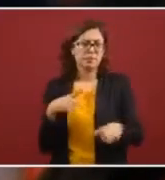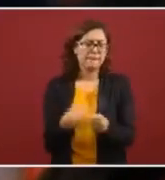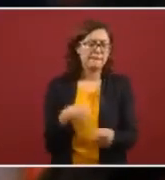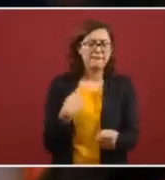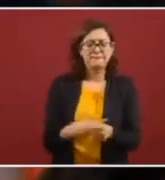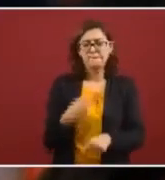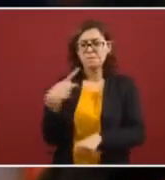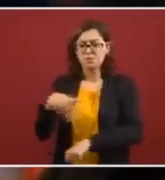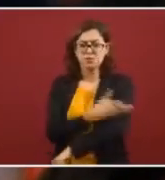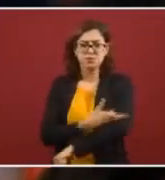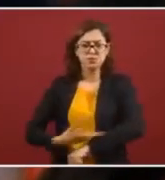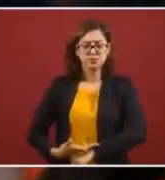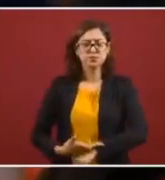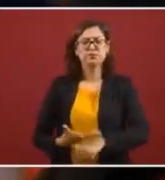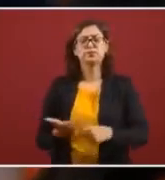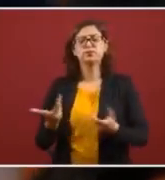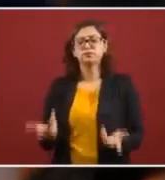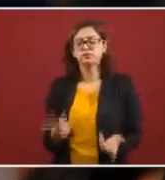of patients?